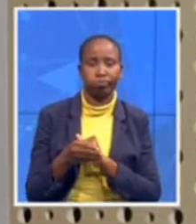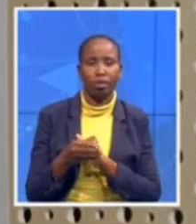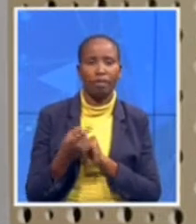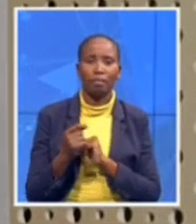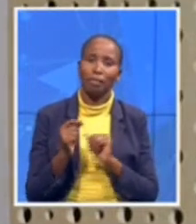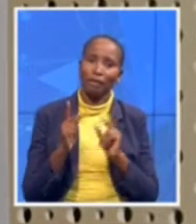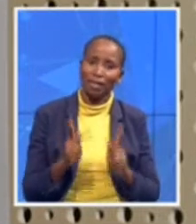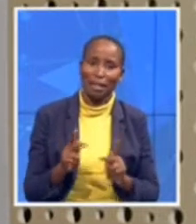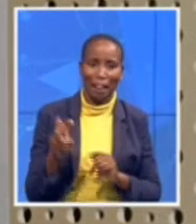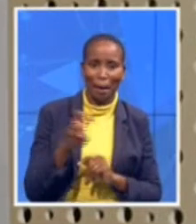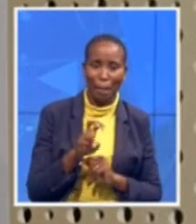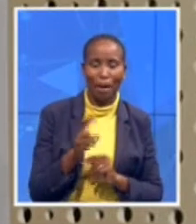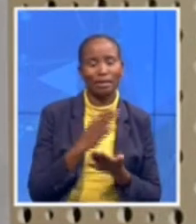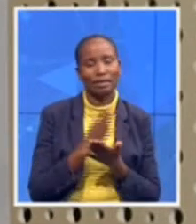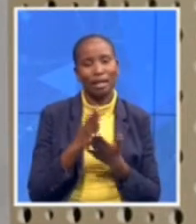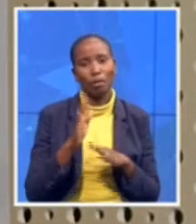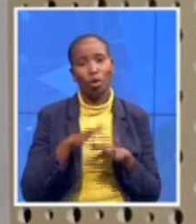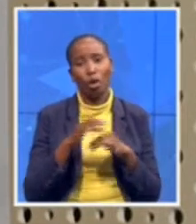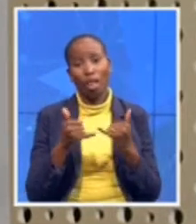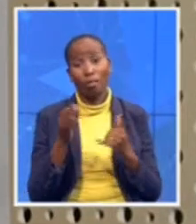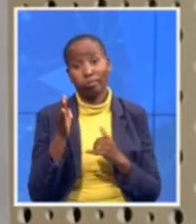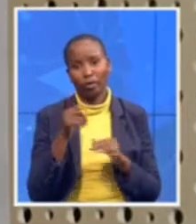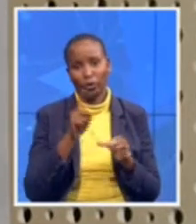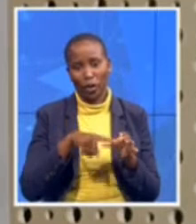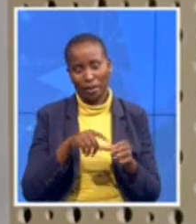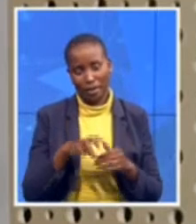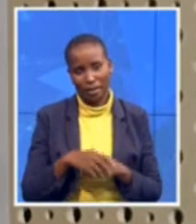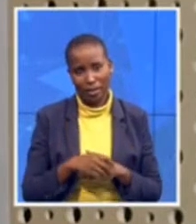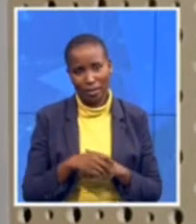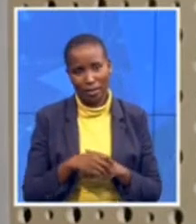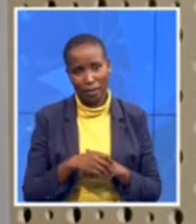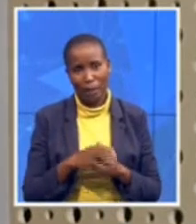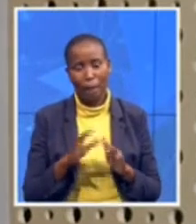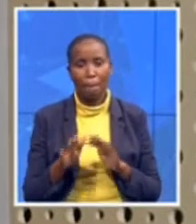and as well as the fellow South Africans.